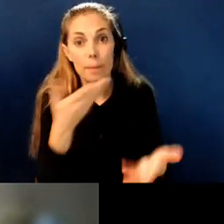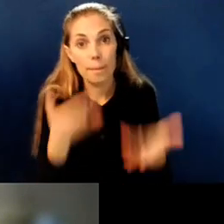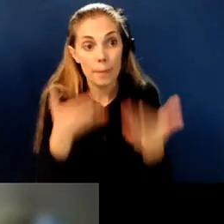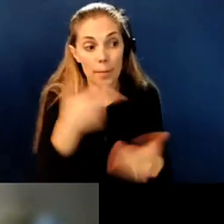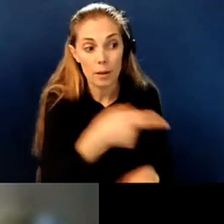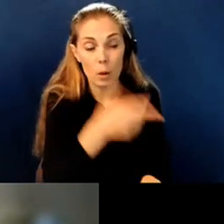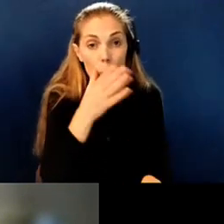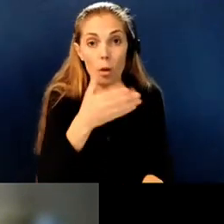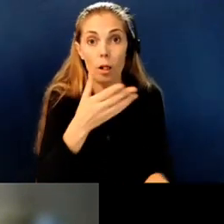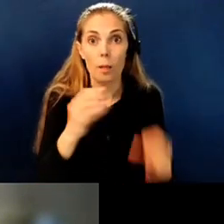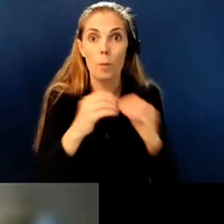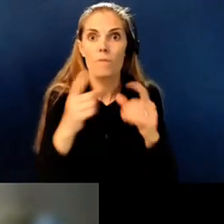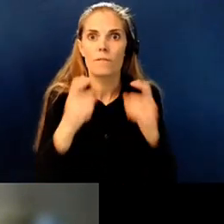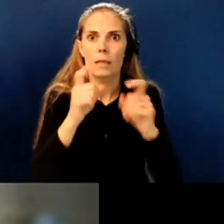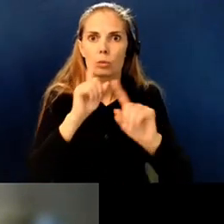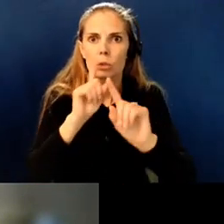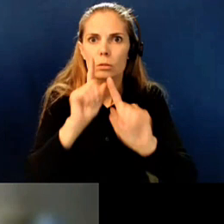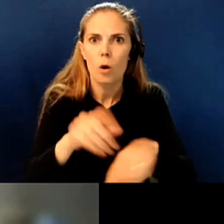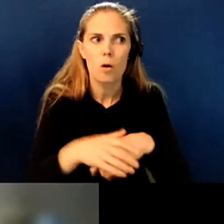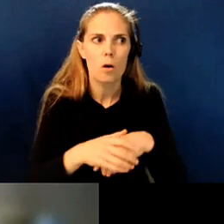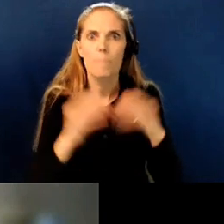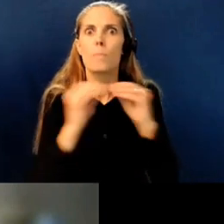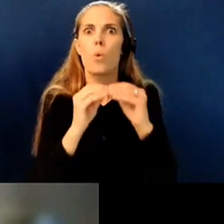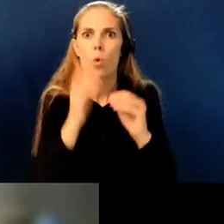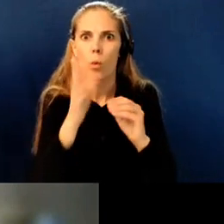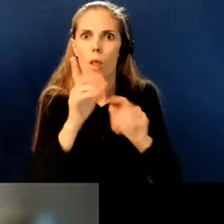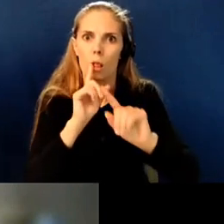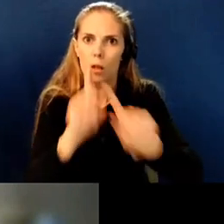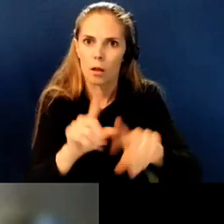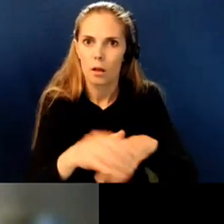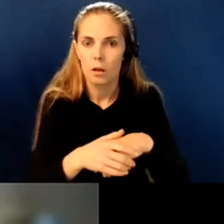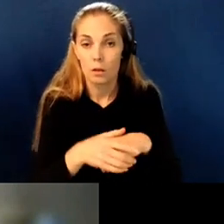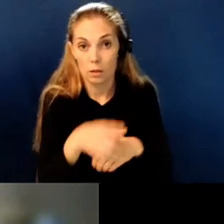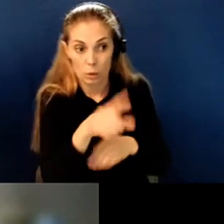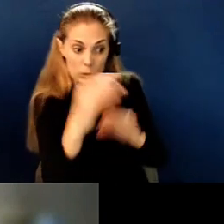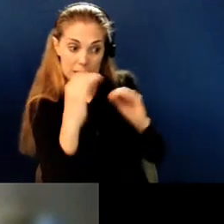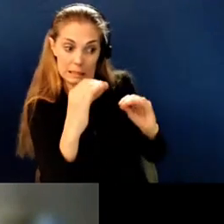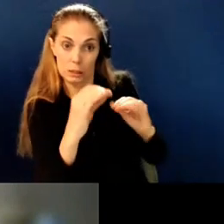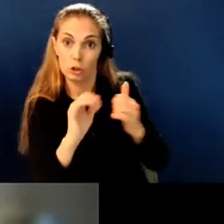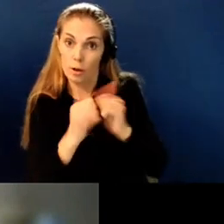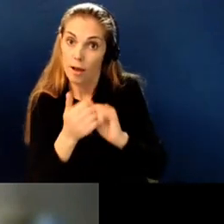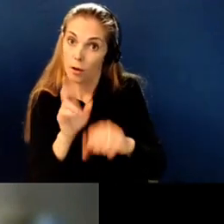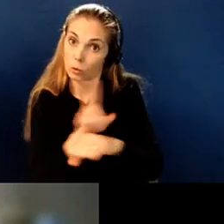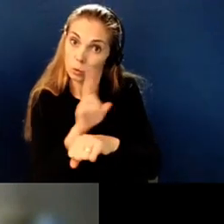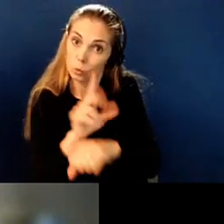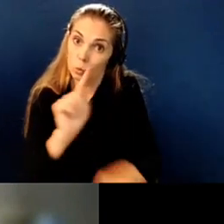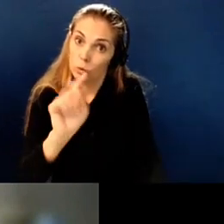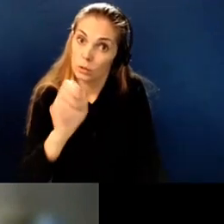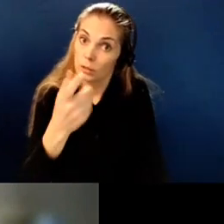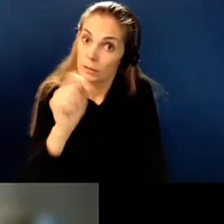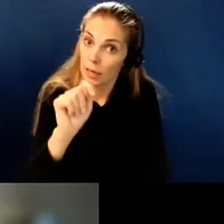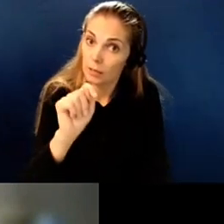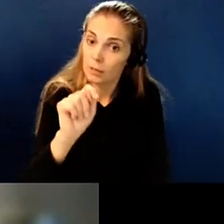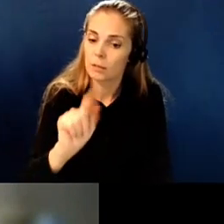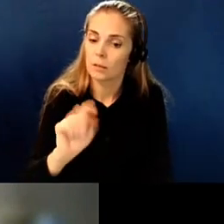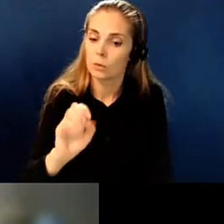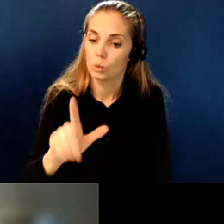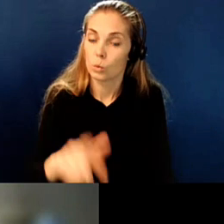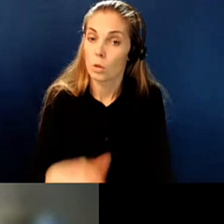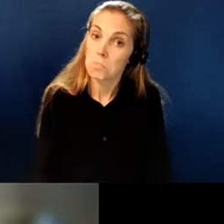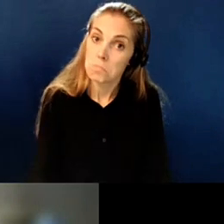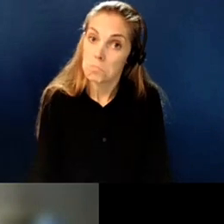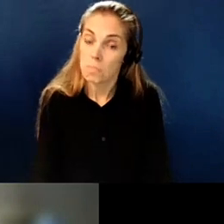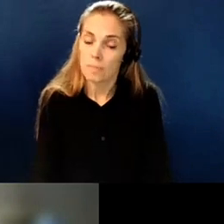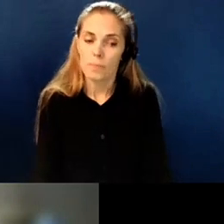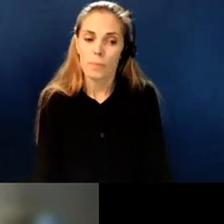to connect with them and teach them how to use the texting tools as well. So, looking at the trade-offs. And I know, Paul, you mentioned that it's